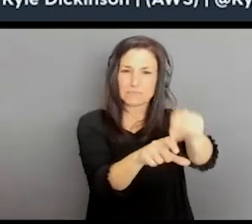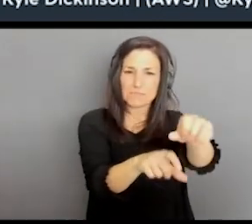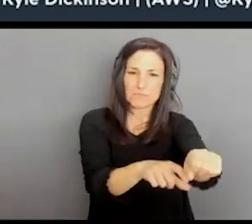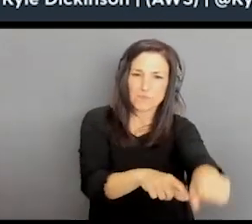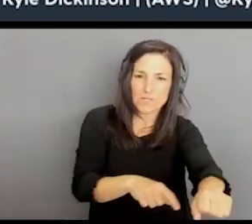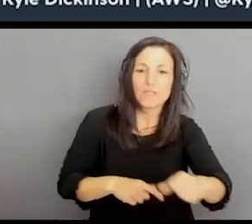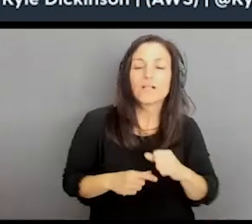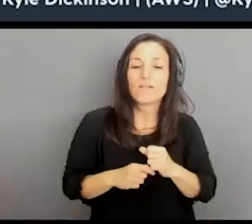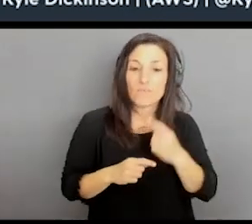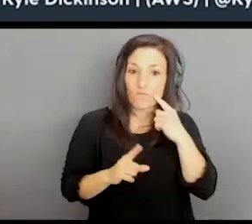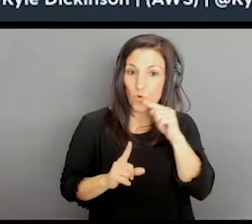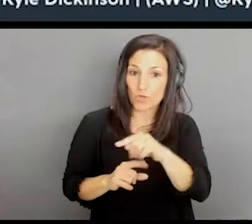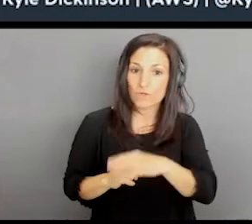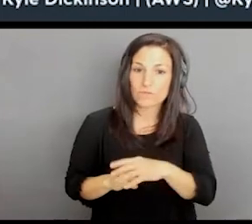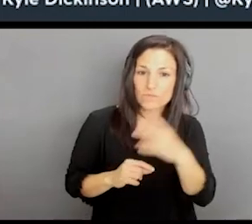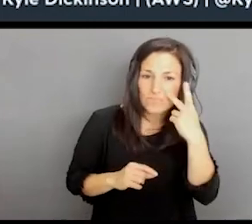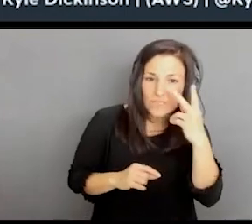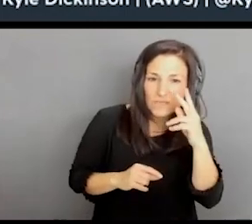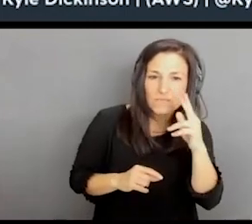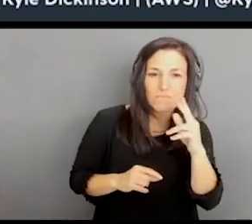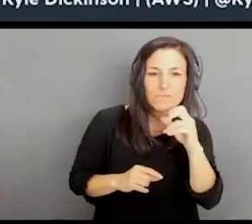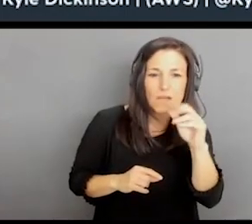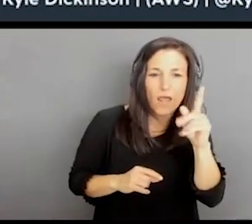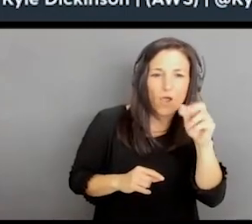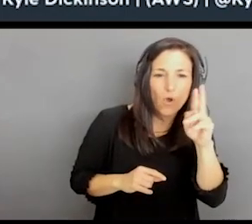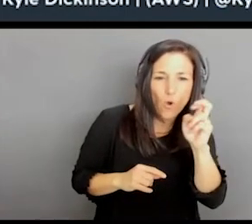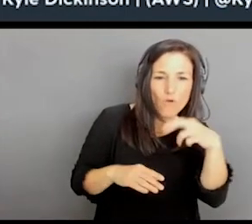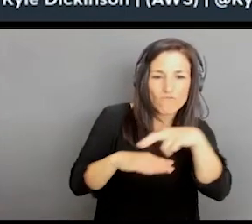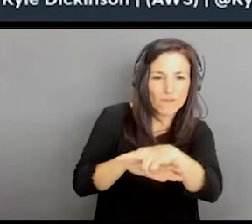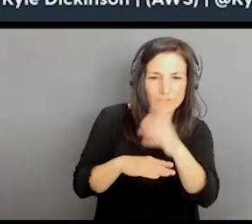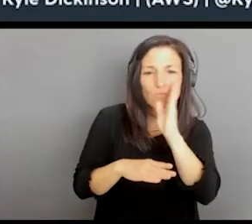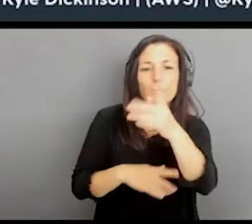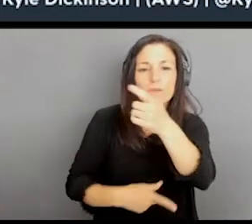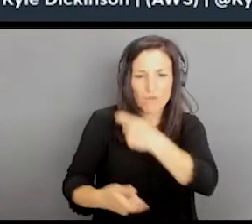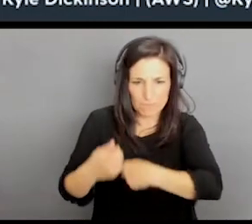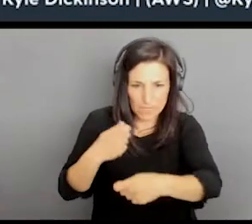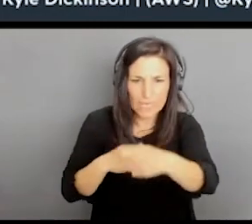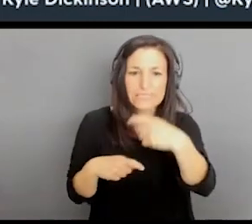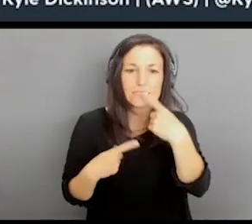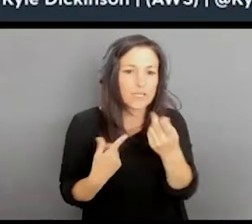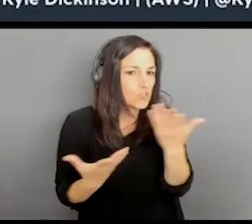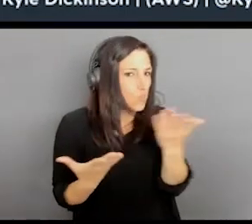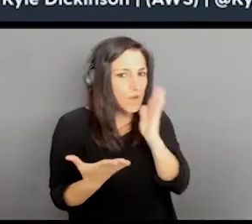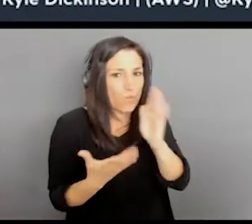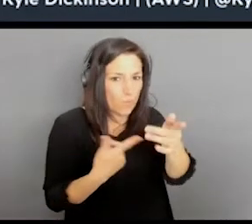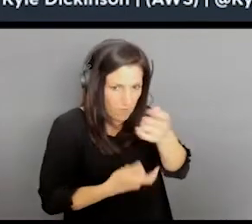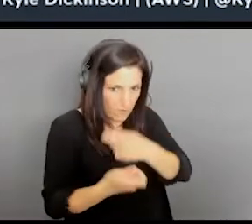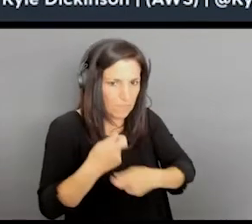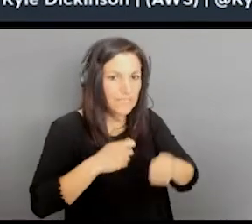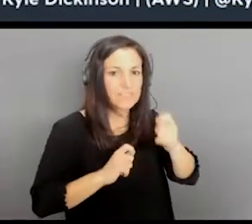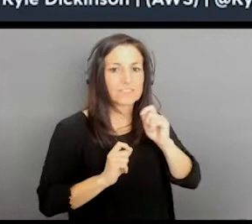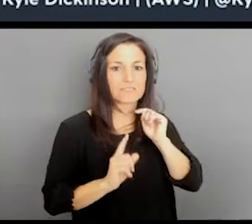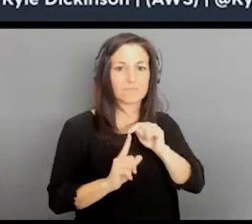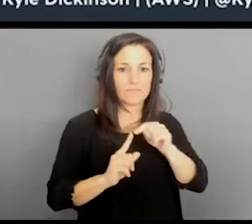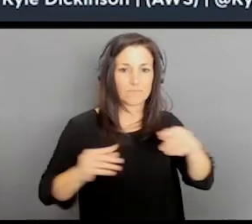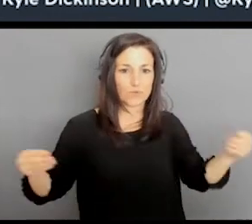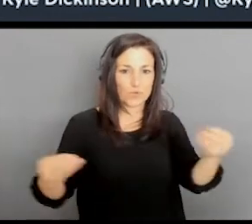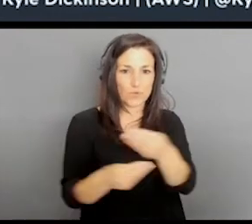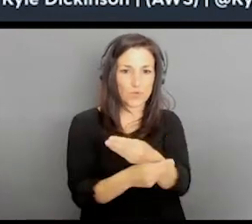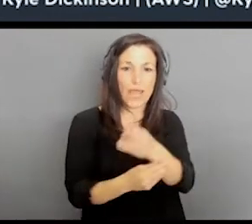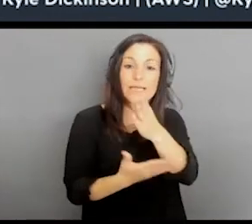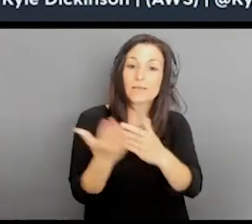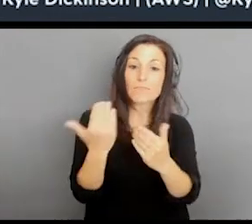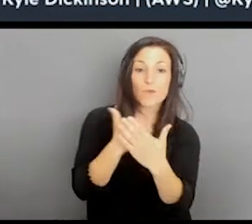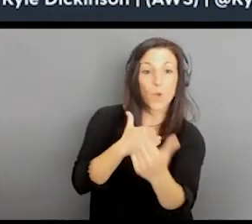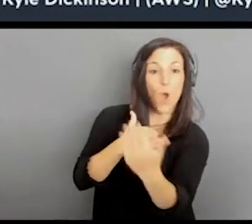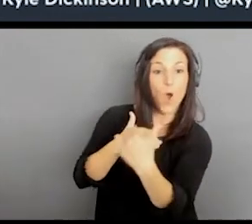NOP core reference is going to be replaced. It tells you what it's going to be replaced with. And then also some of the calls that are being made. If it